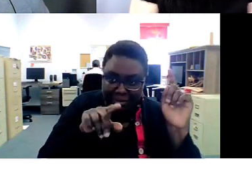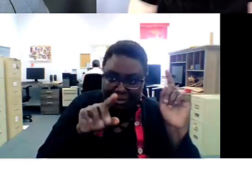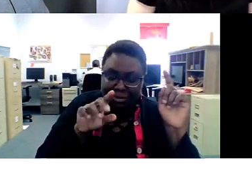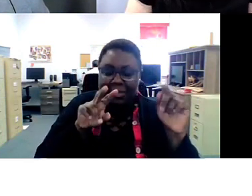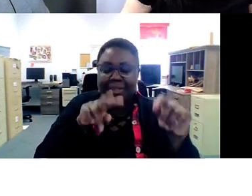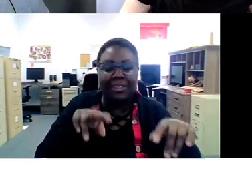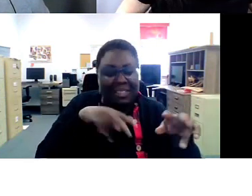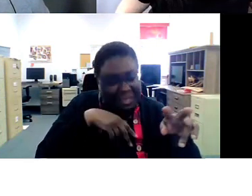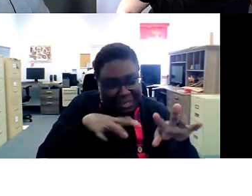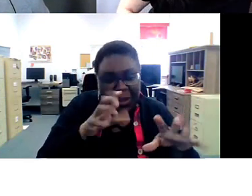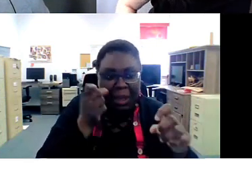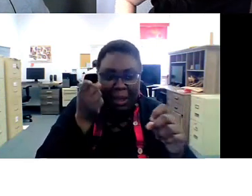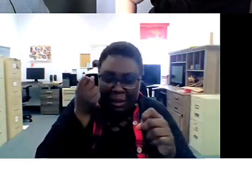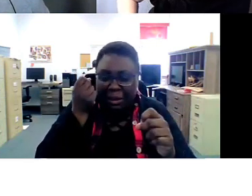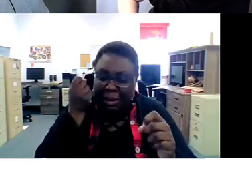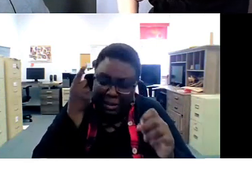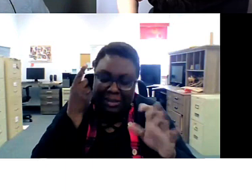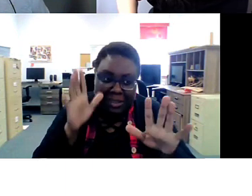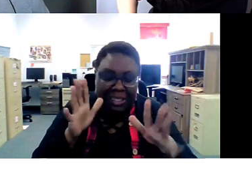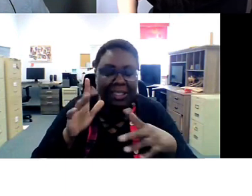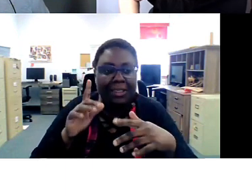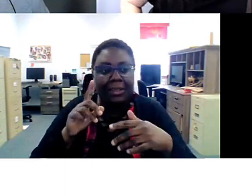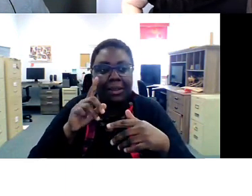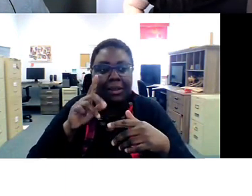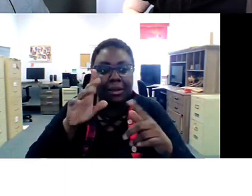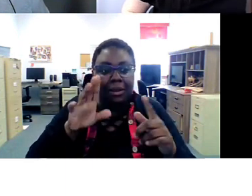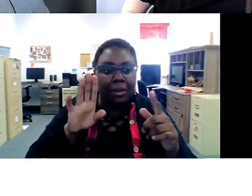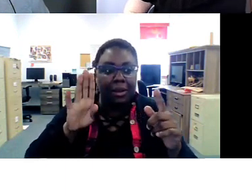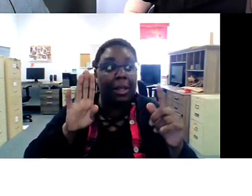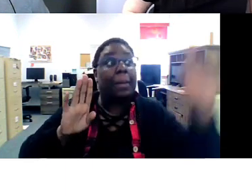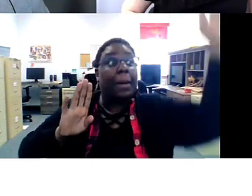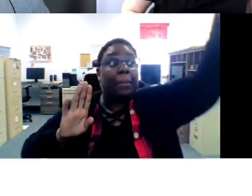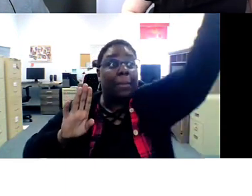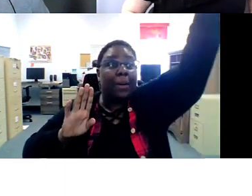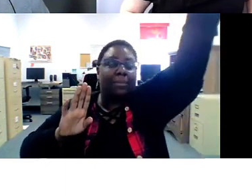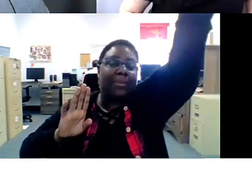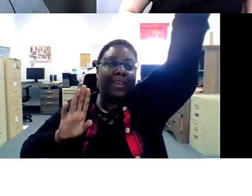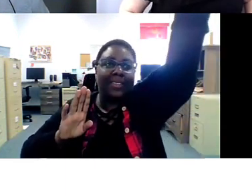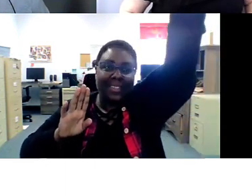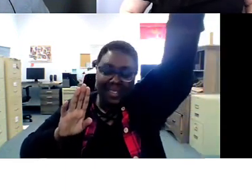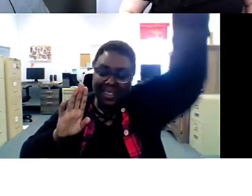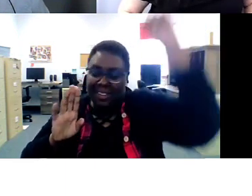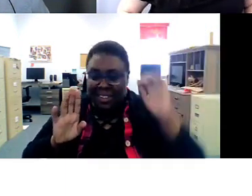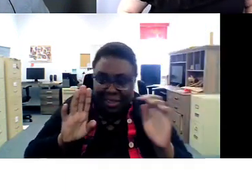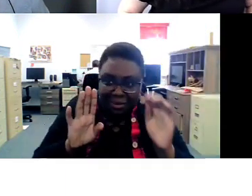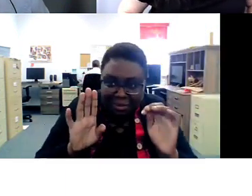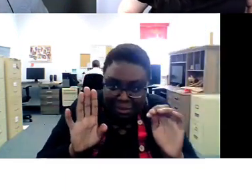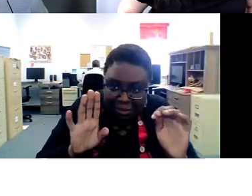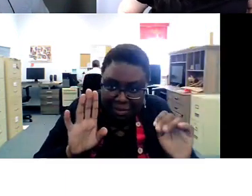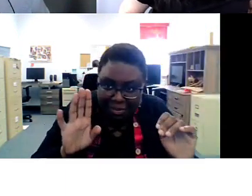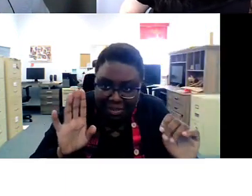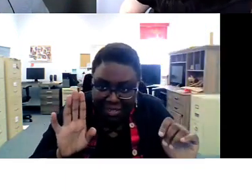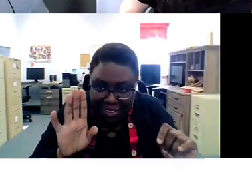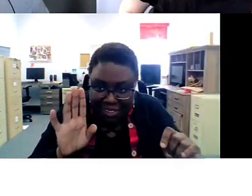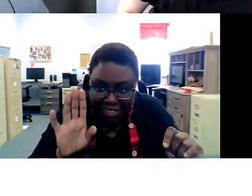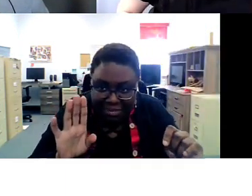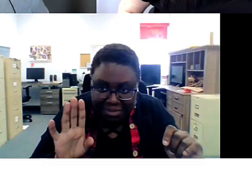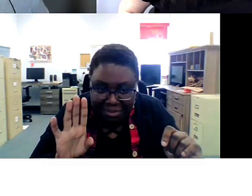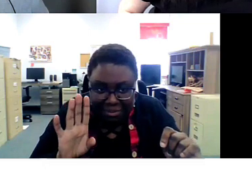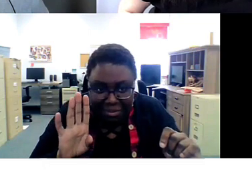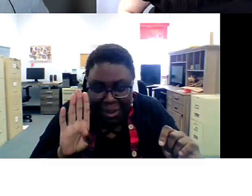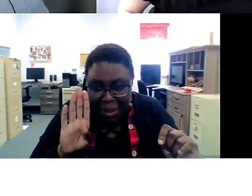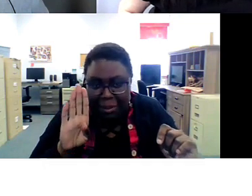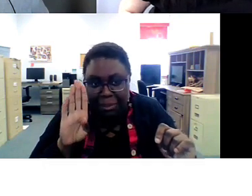So I do understand that there are open licenses, and I understand a little bit. Sorry, somebody's just walking by. I'll say